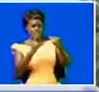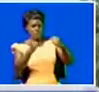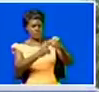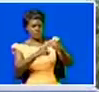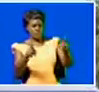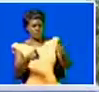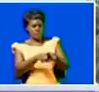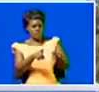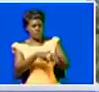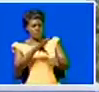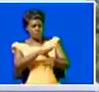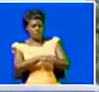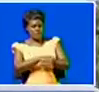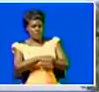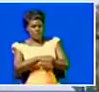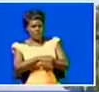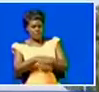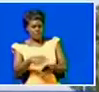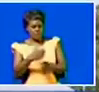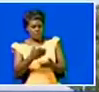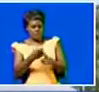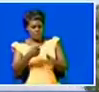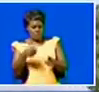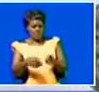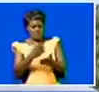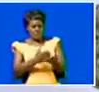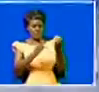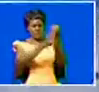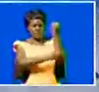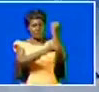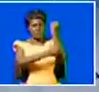and to discover the level in this part of the country.